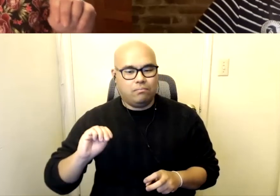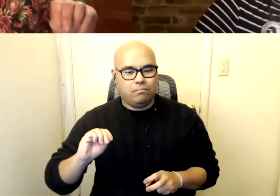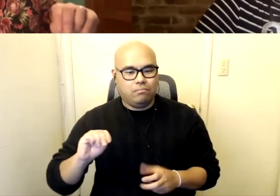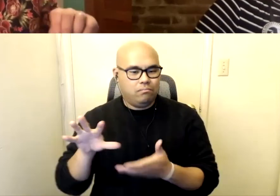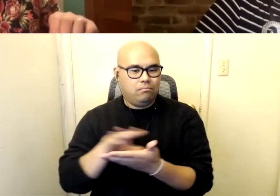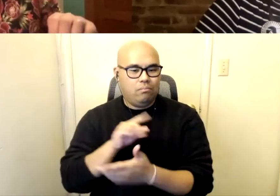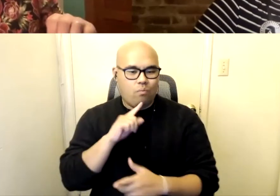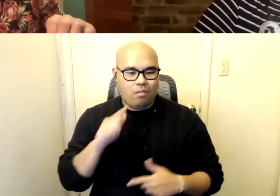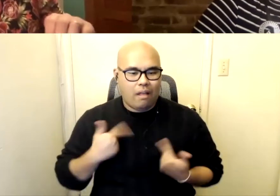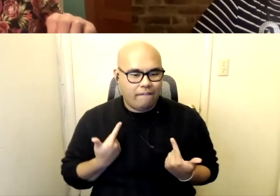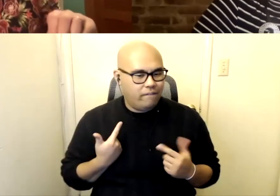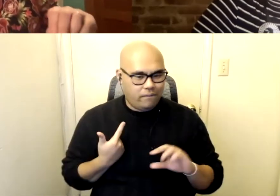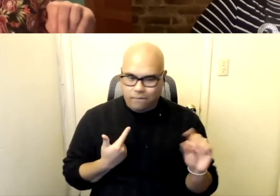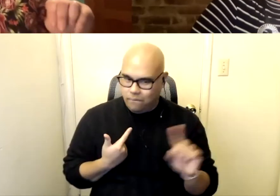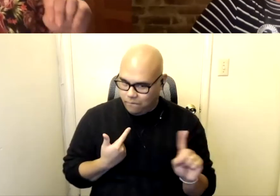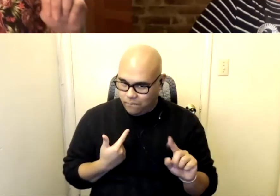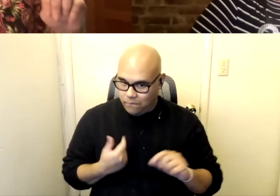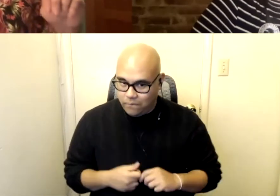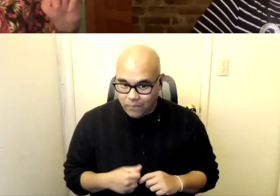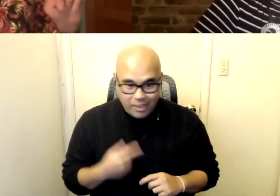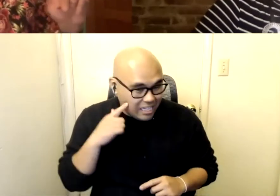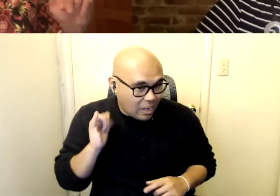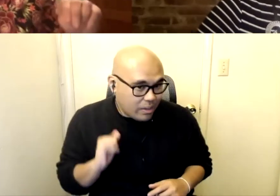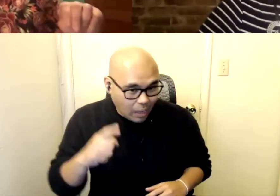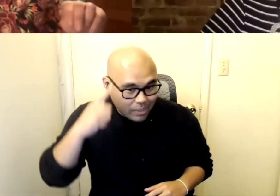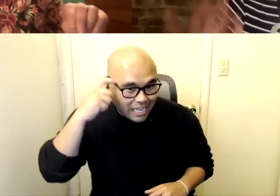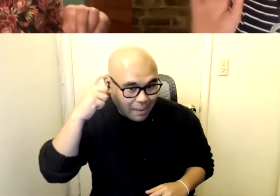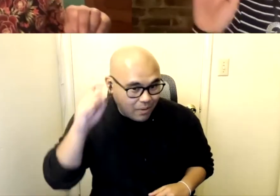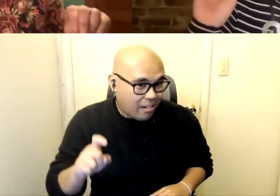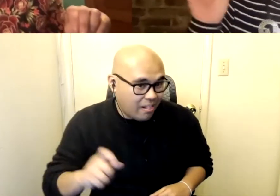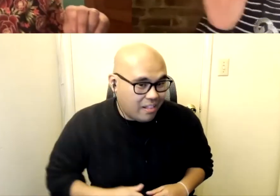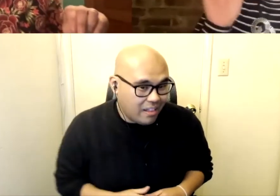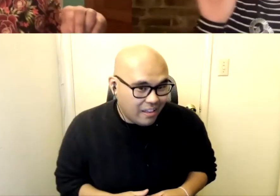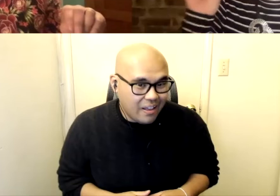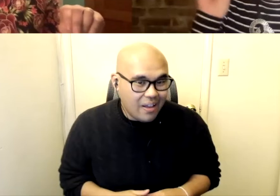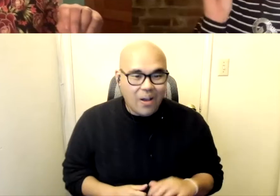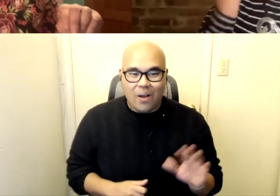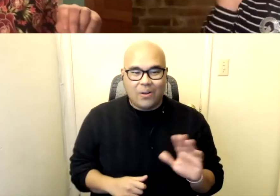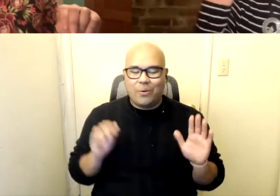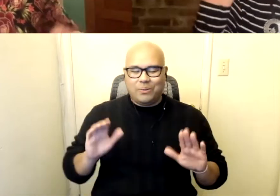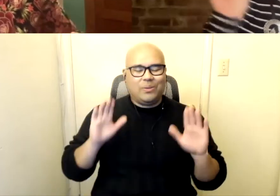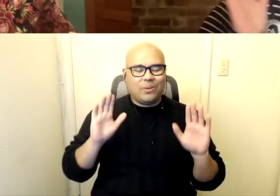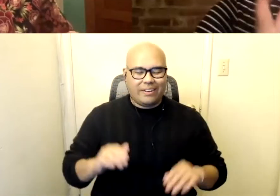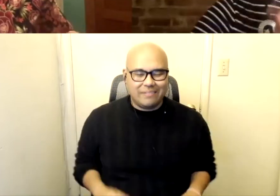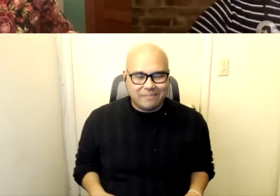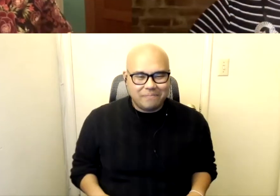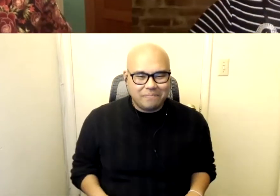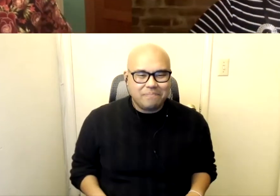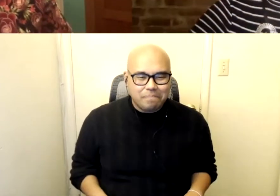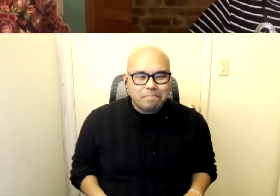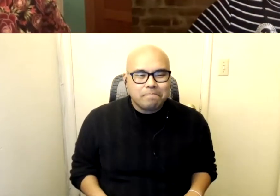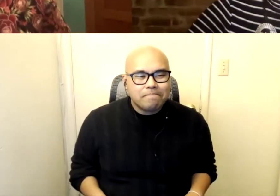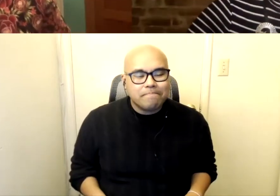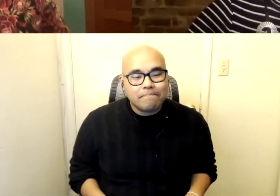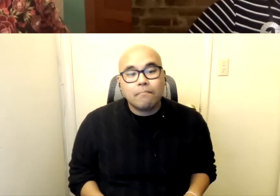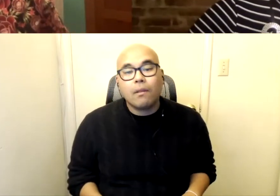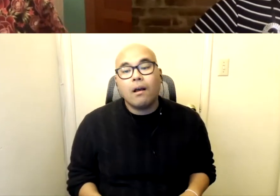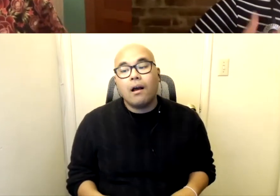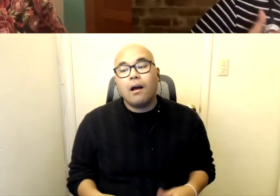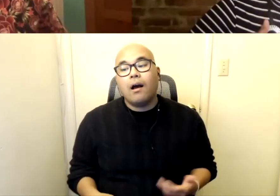Um, what, did I sound skeptical? No, it was great. It was, yeah. Okay. No, I mean, I think that